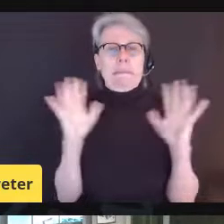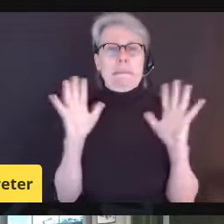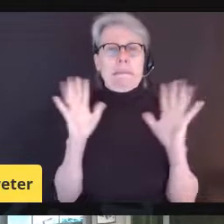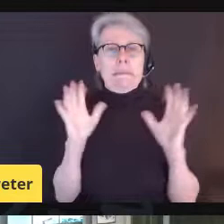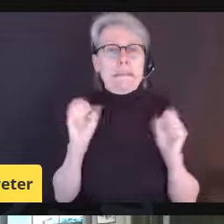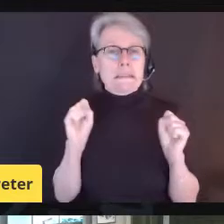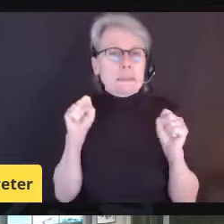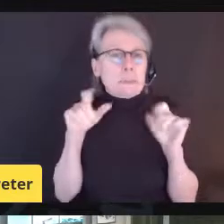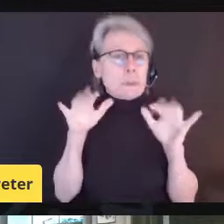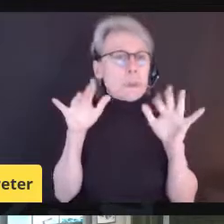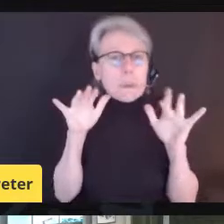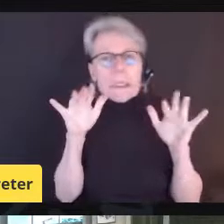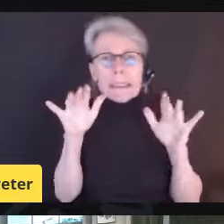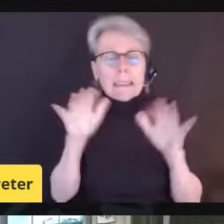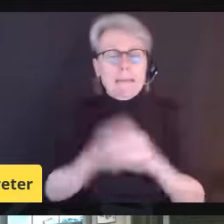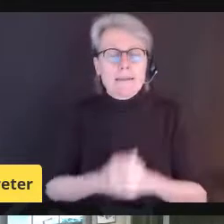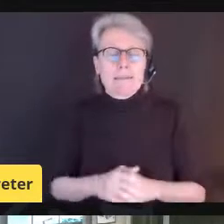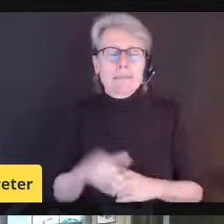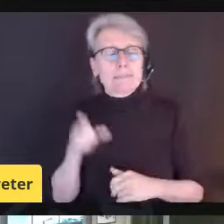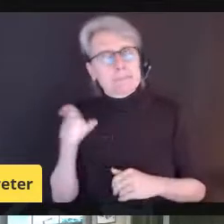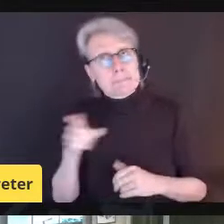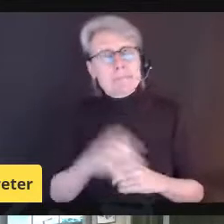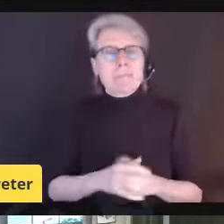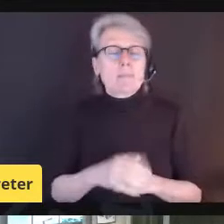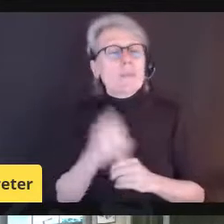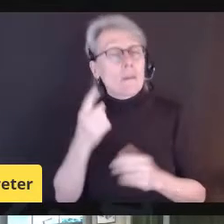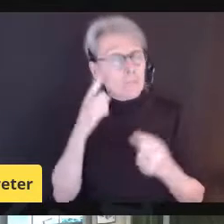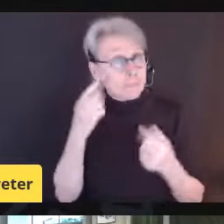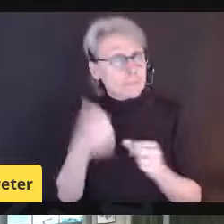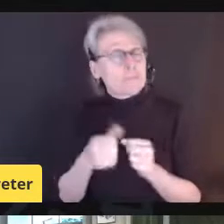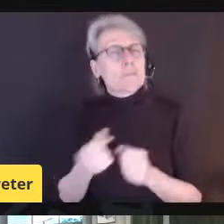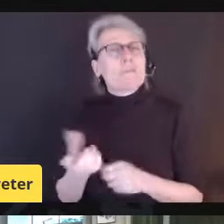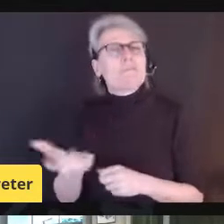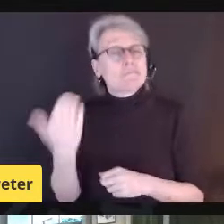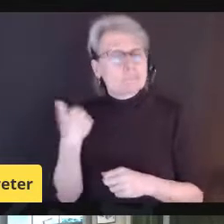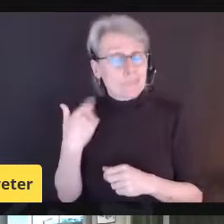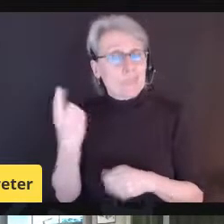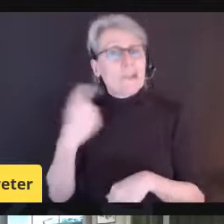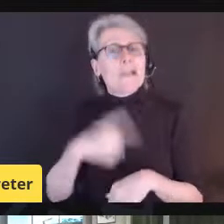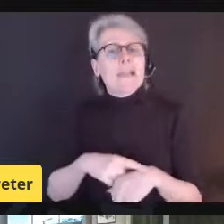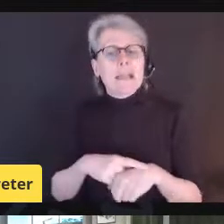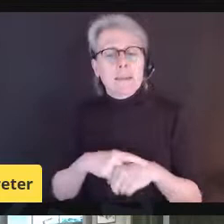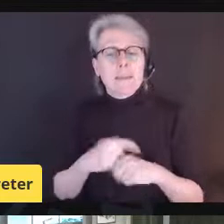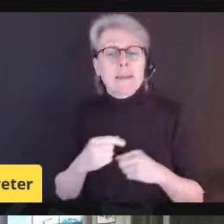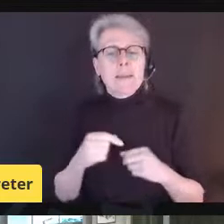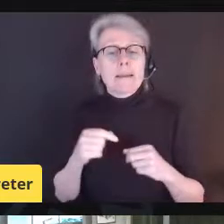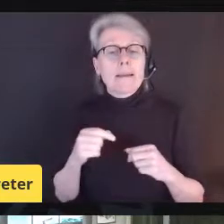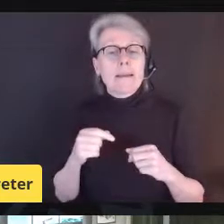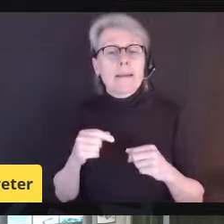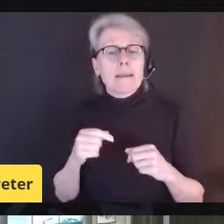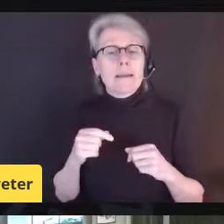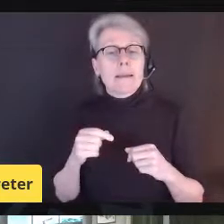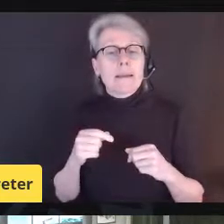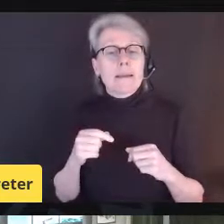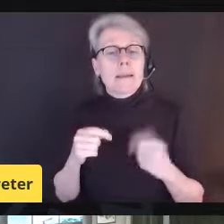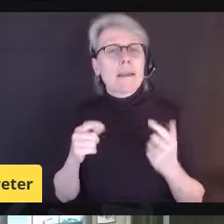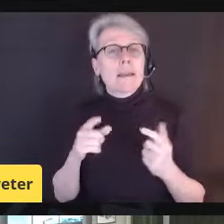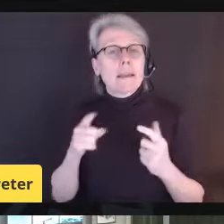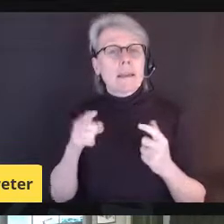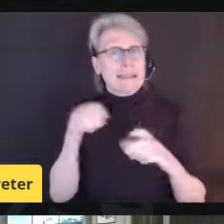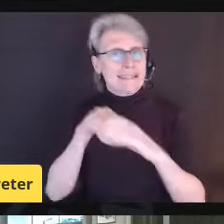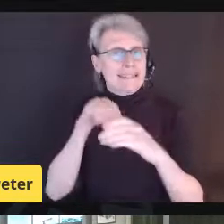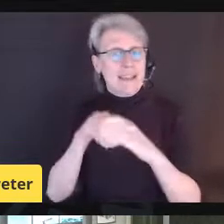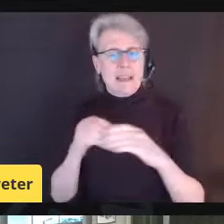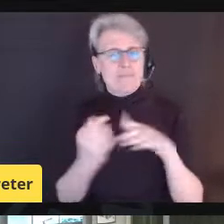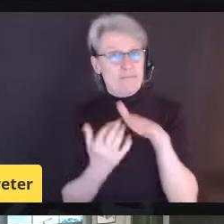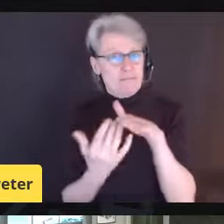The spookiest part of my job is one time I had to cure the inside of the cremation chamber. So